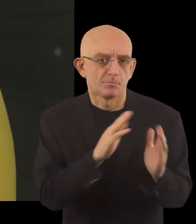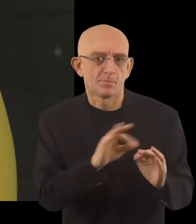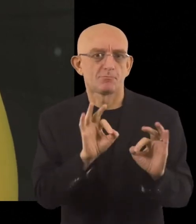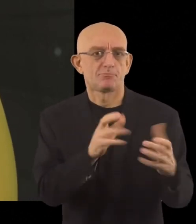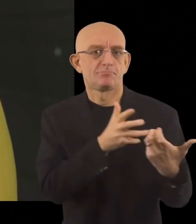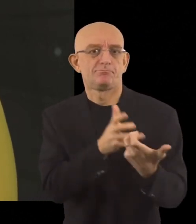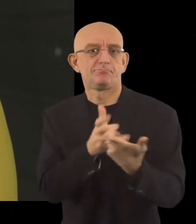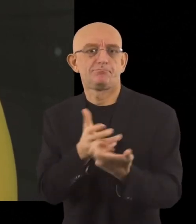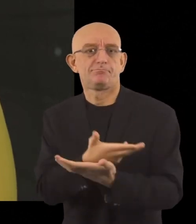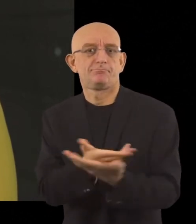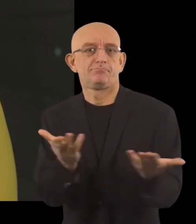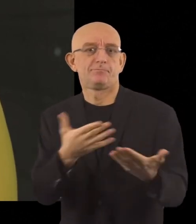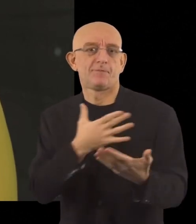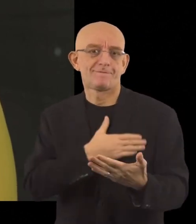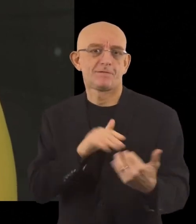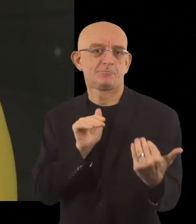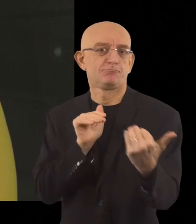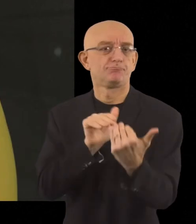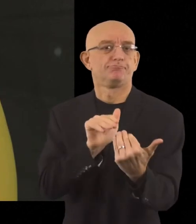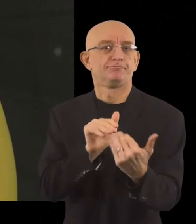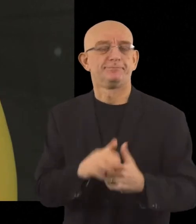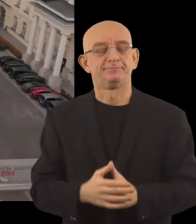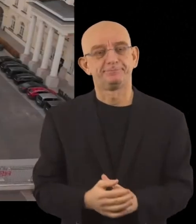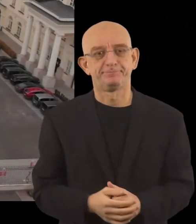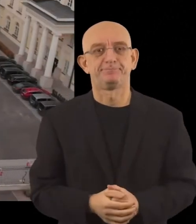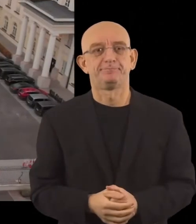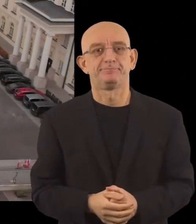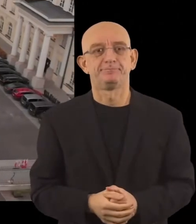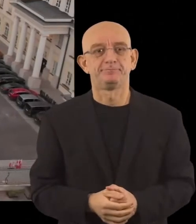wydarzenia przygotowywać jak najlepiej.